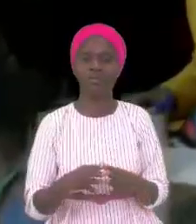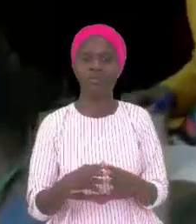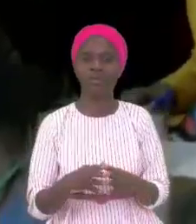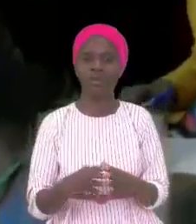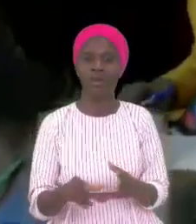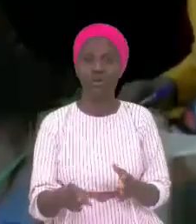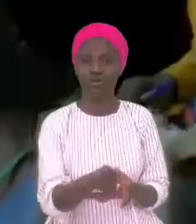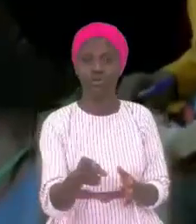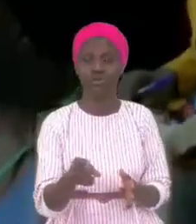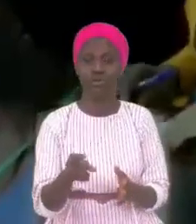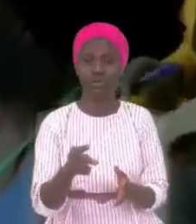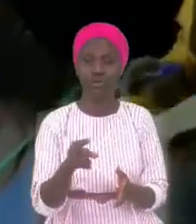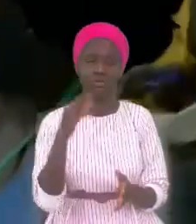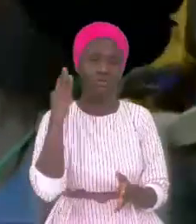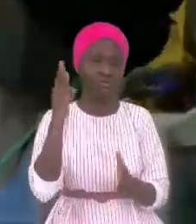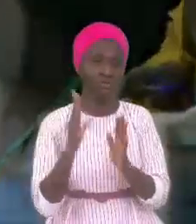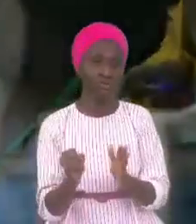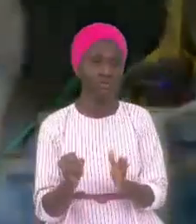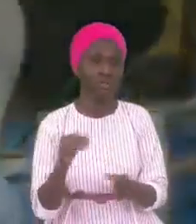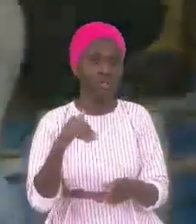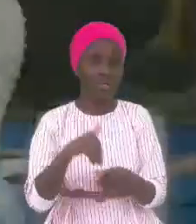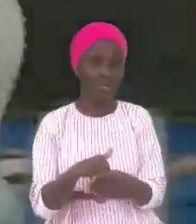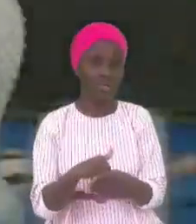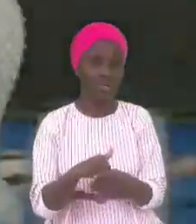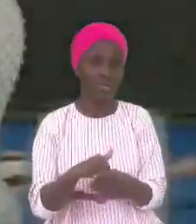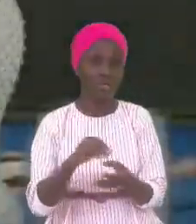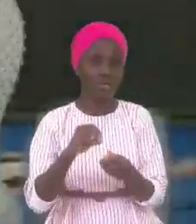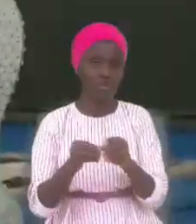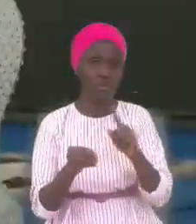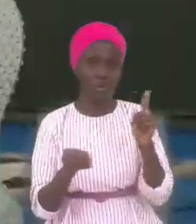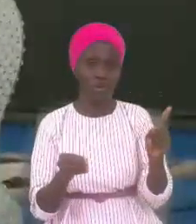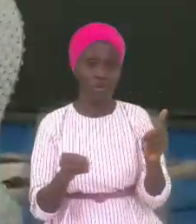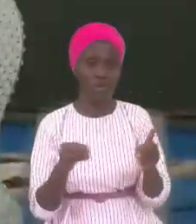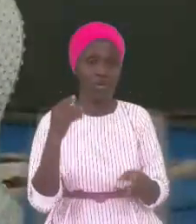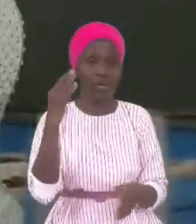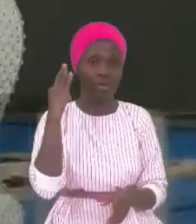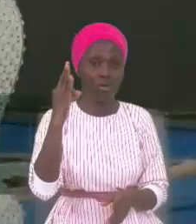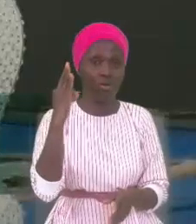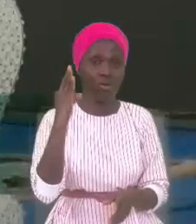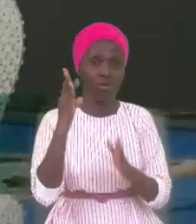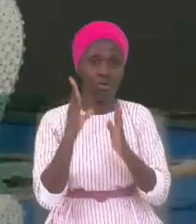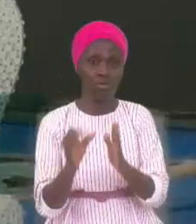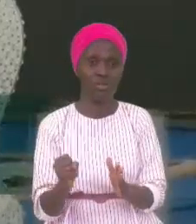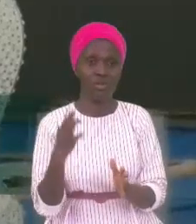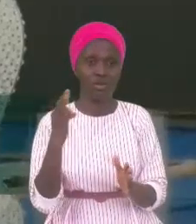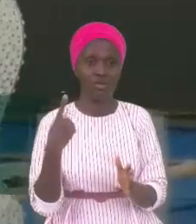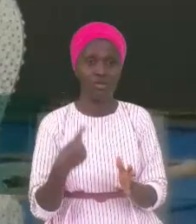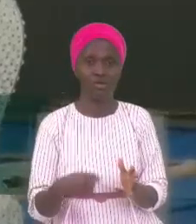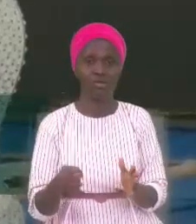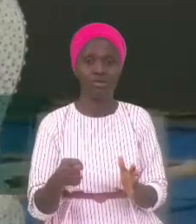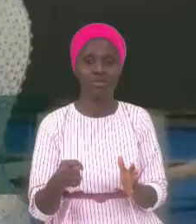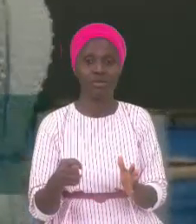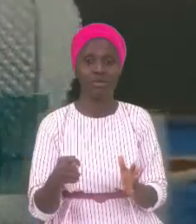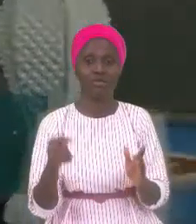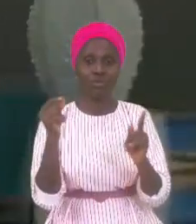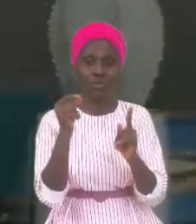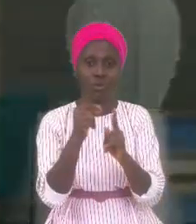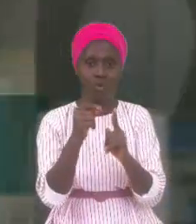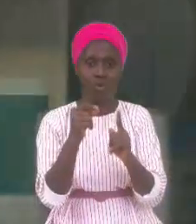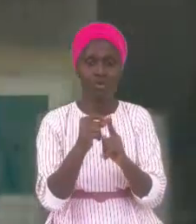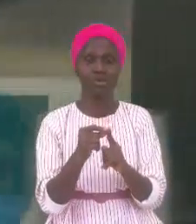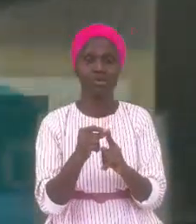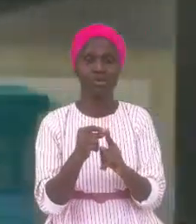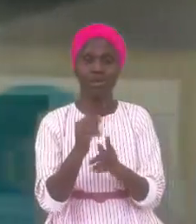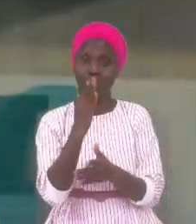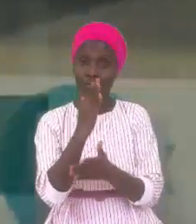It tells us in number one, the ministers of the word. When we say somebody is a minister in the body of Christ,